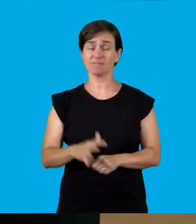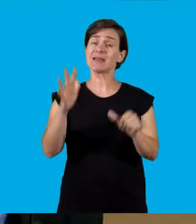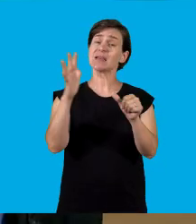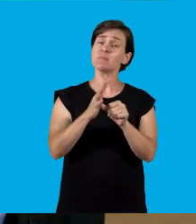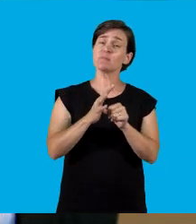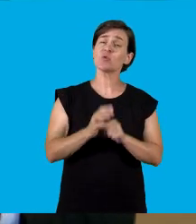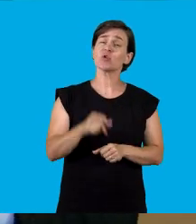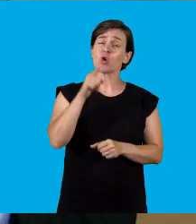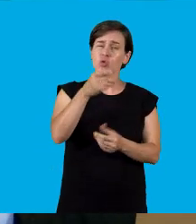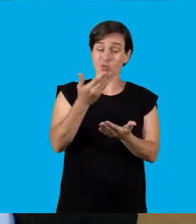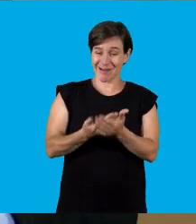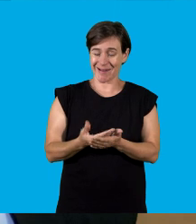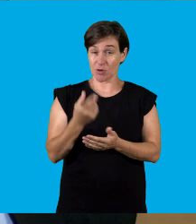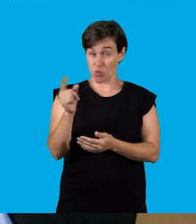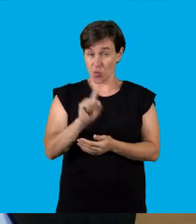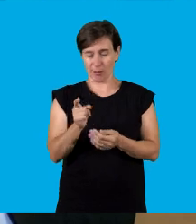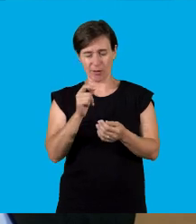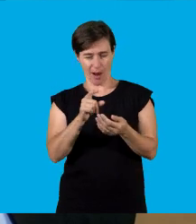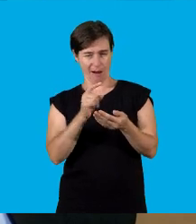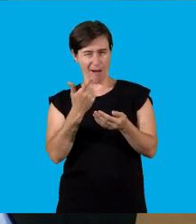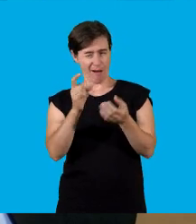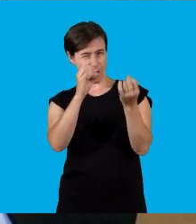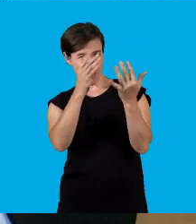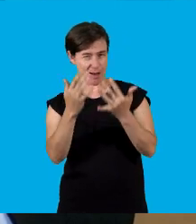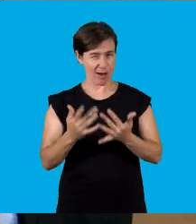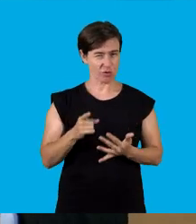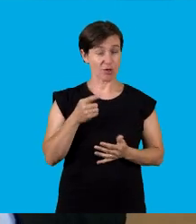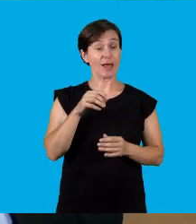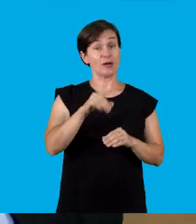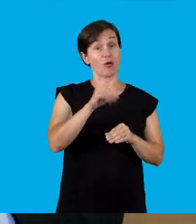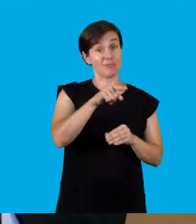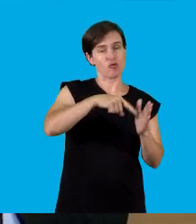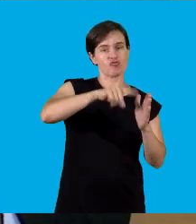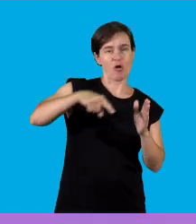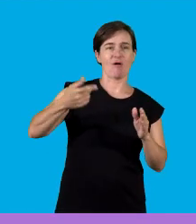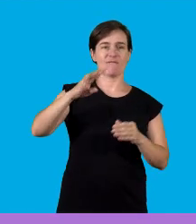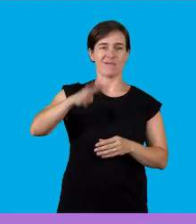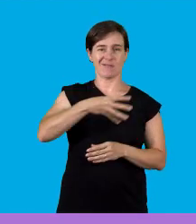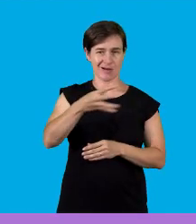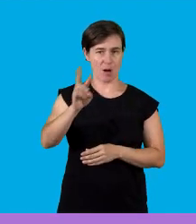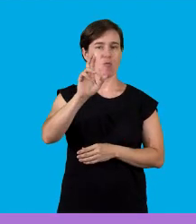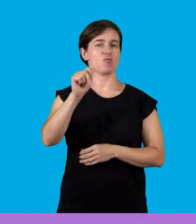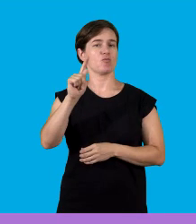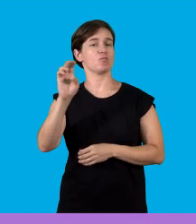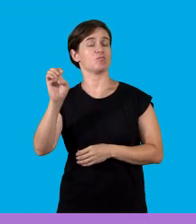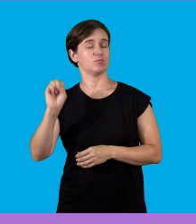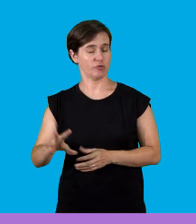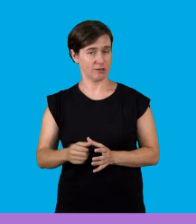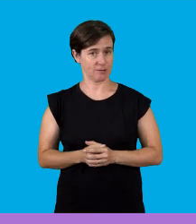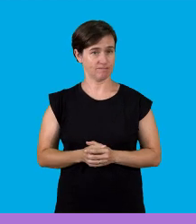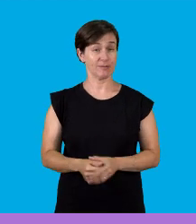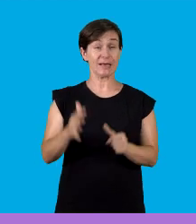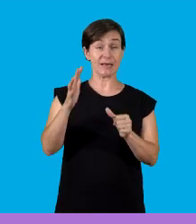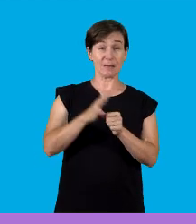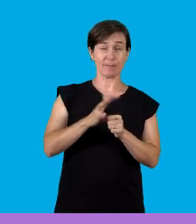that you must be able to perform calculations based on these conversion graphs, tables, and rates. Also important